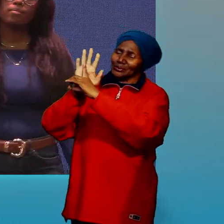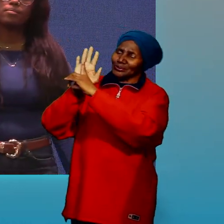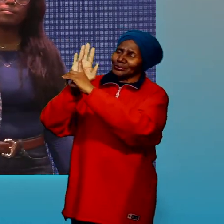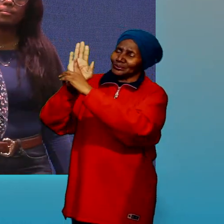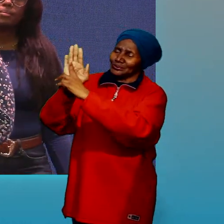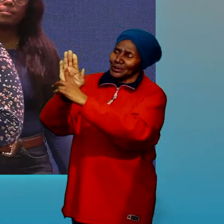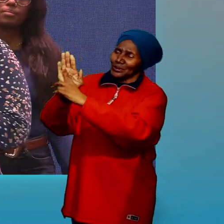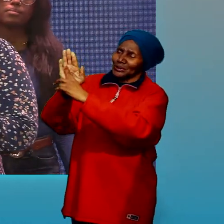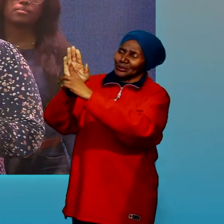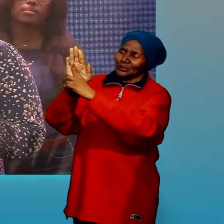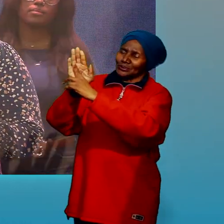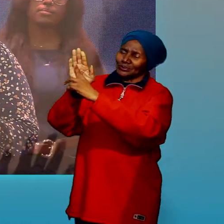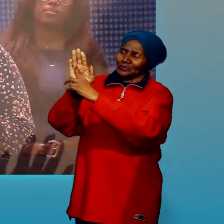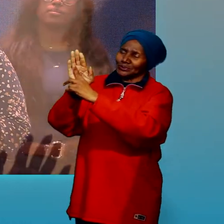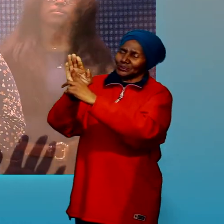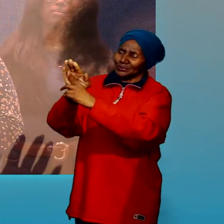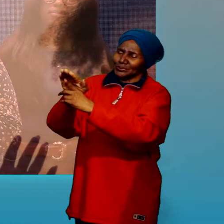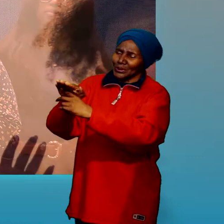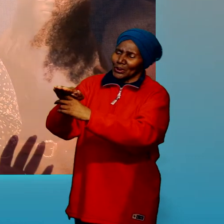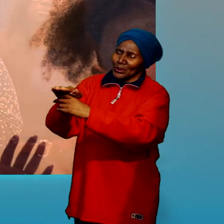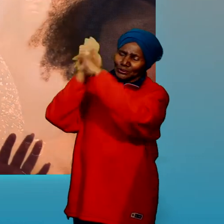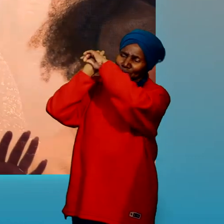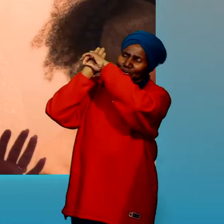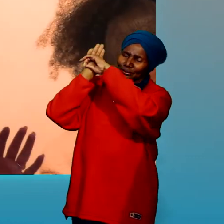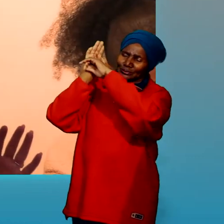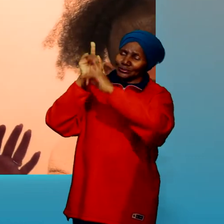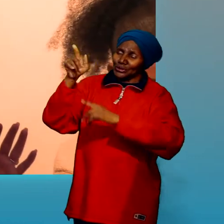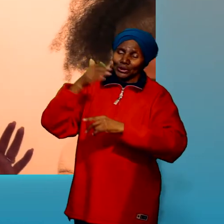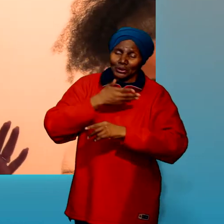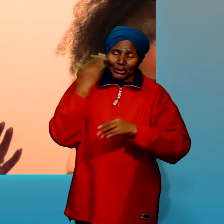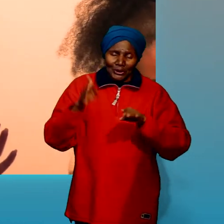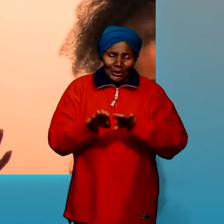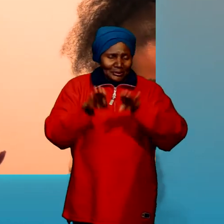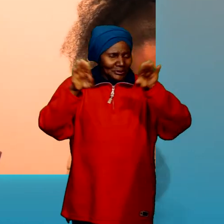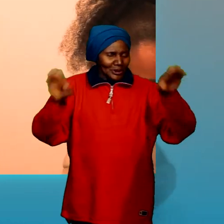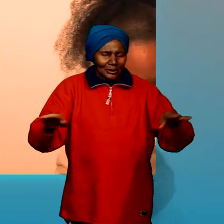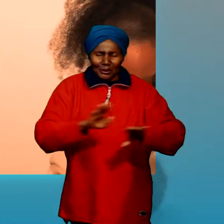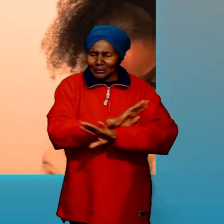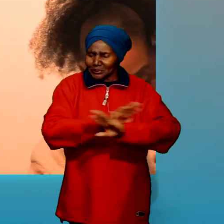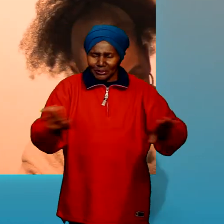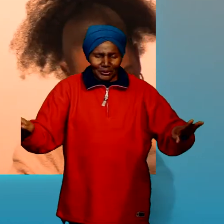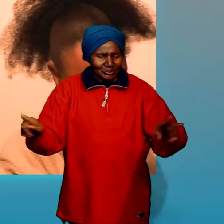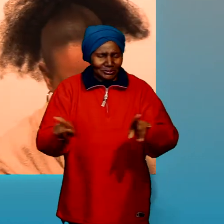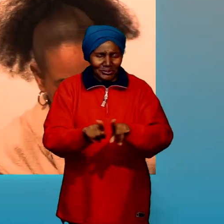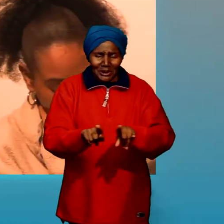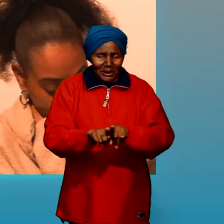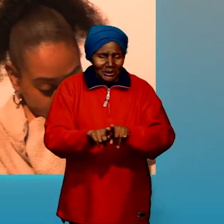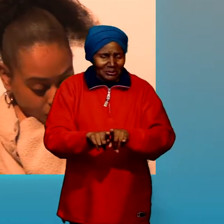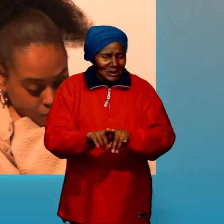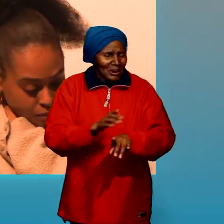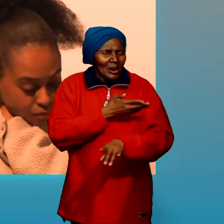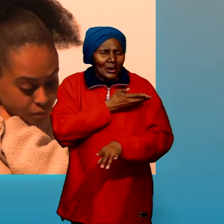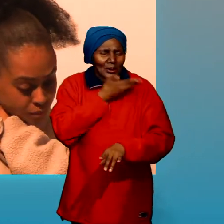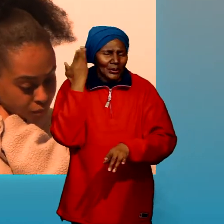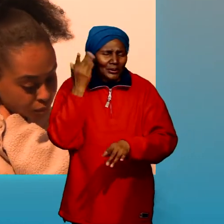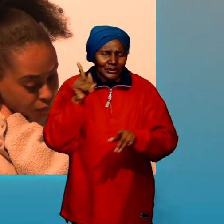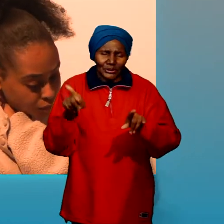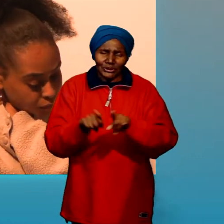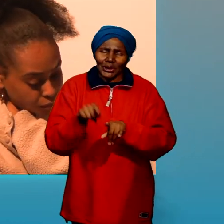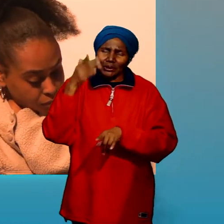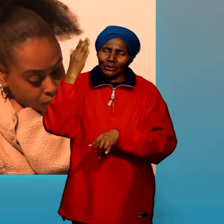He said, you have no equal. There's none like you,